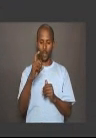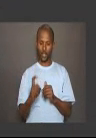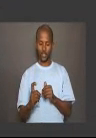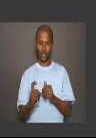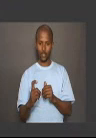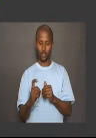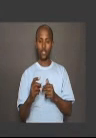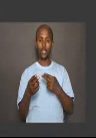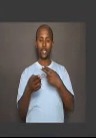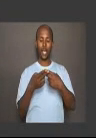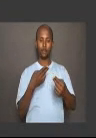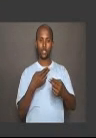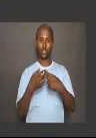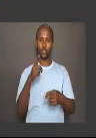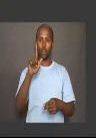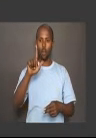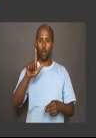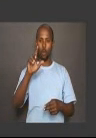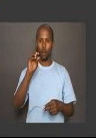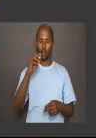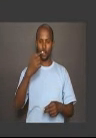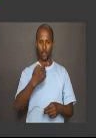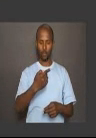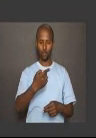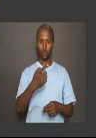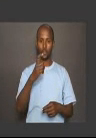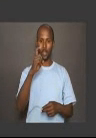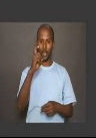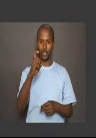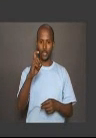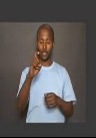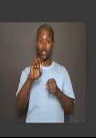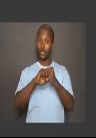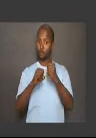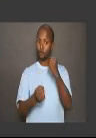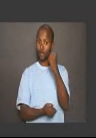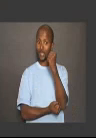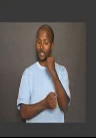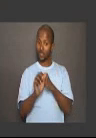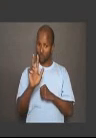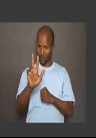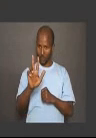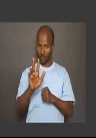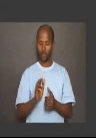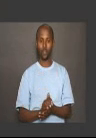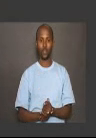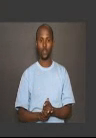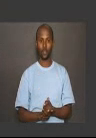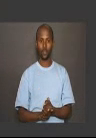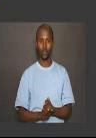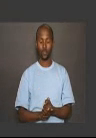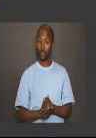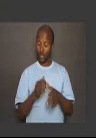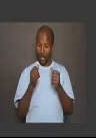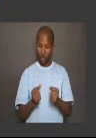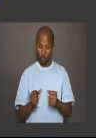x times the logarithm of x to the base 3.